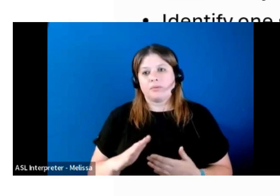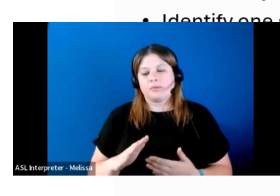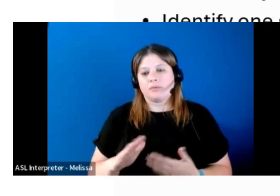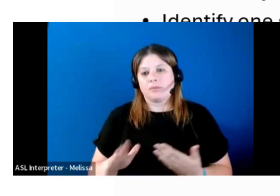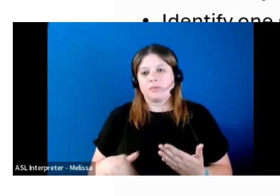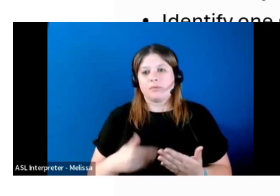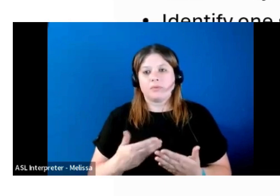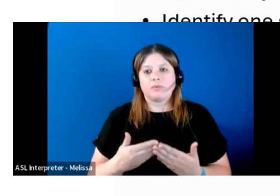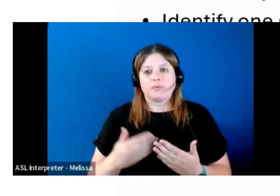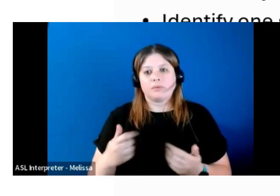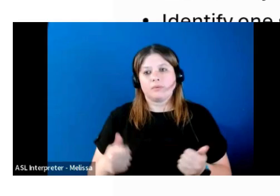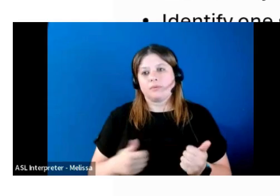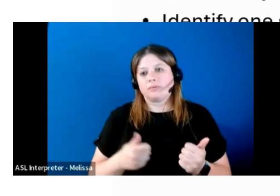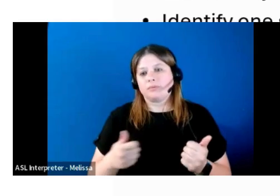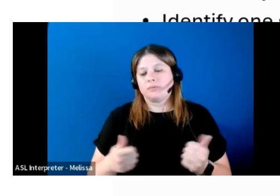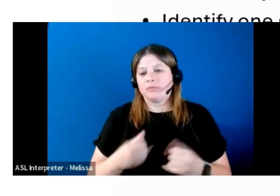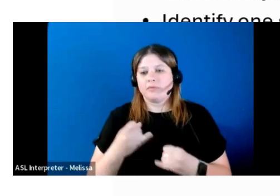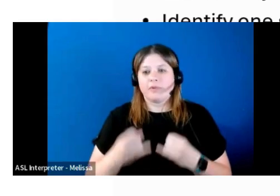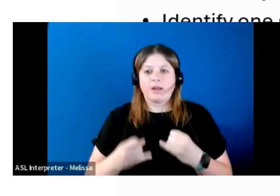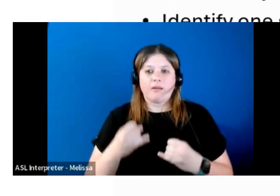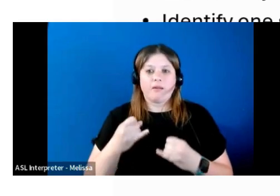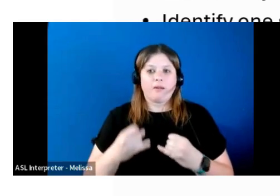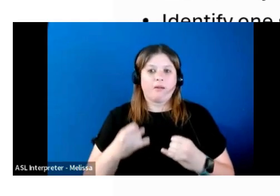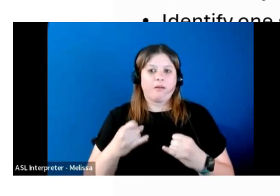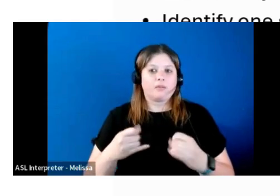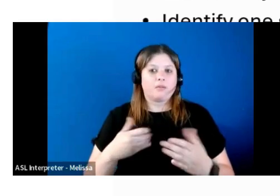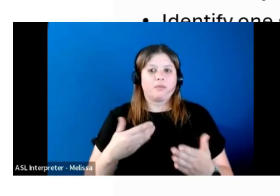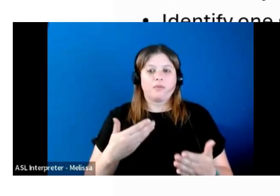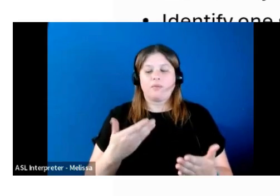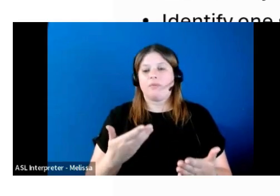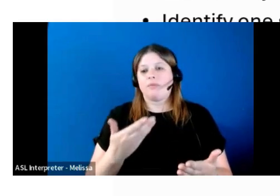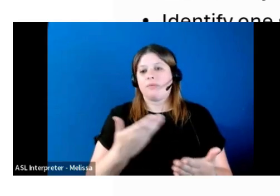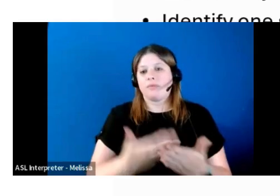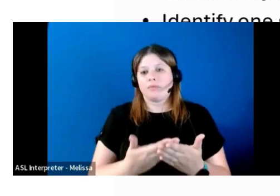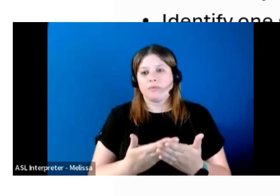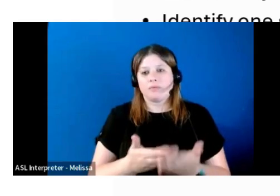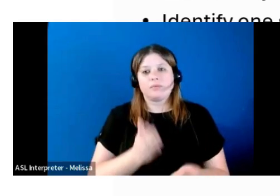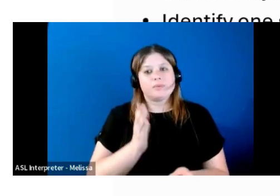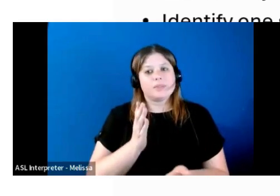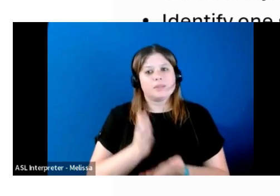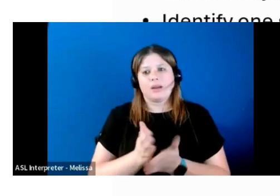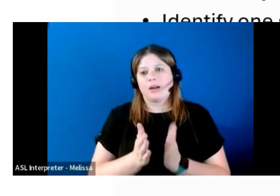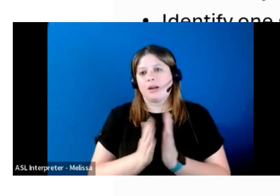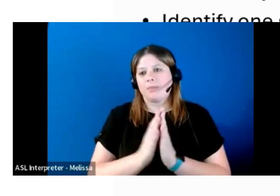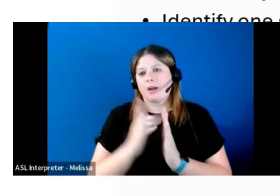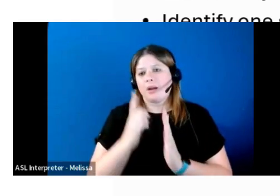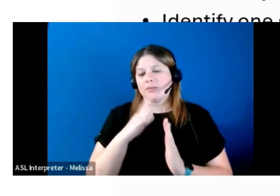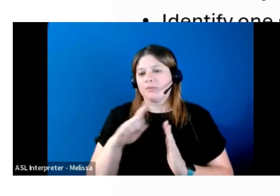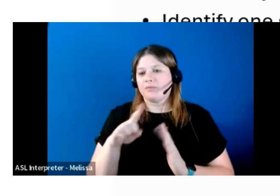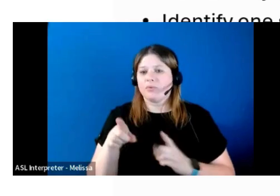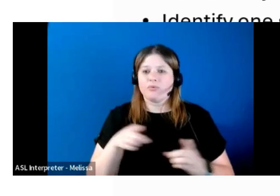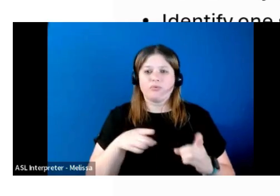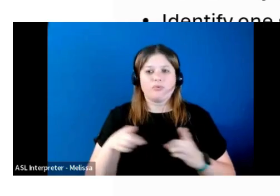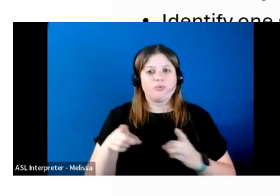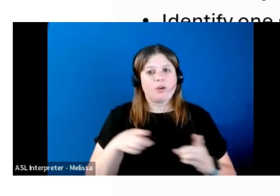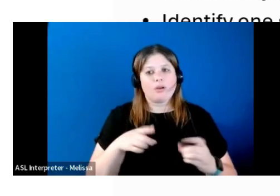destination. There's no asking direction